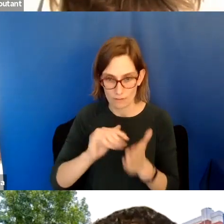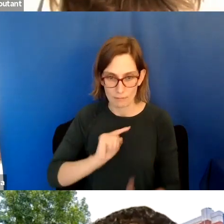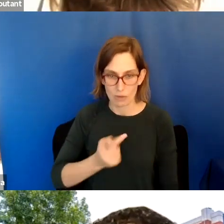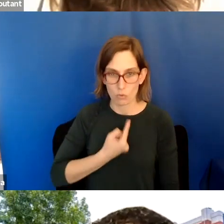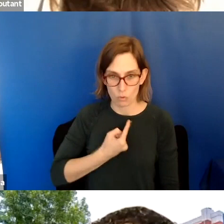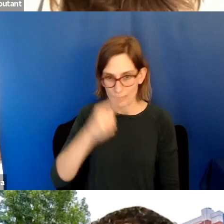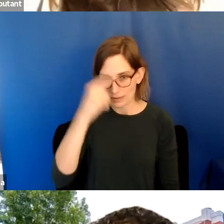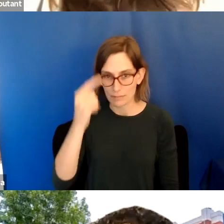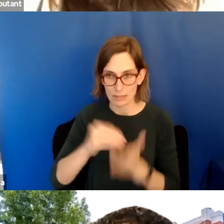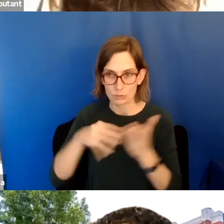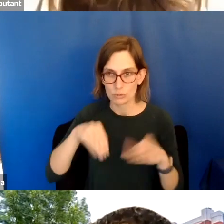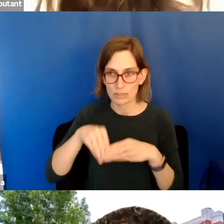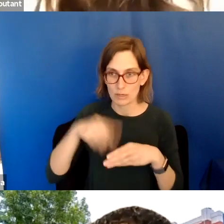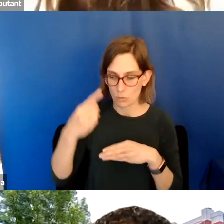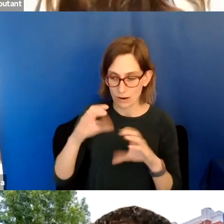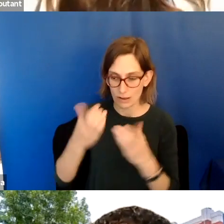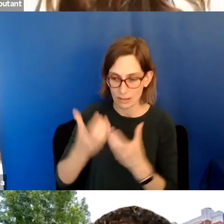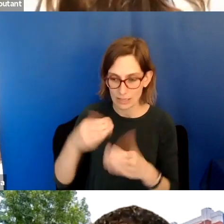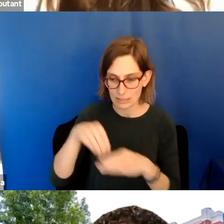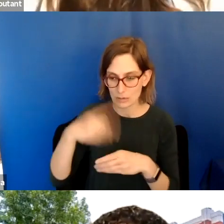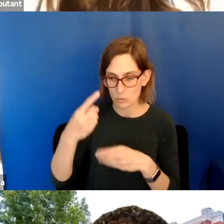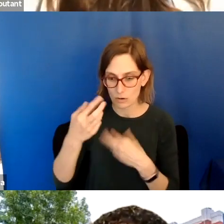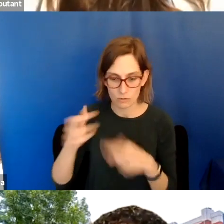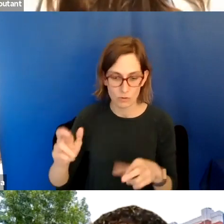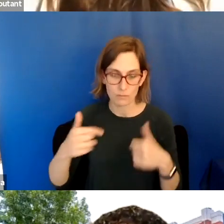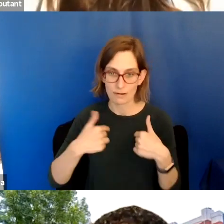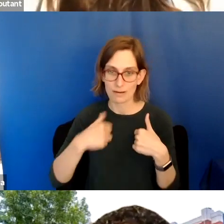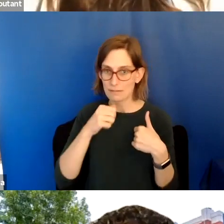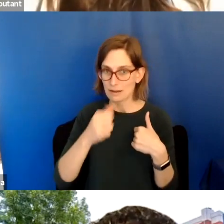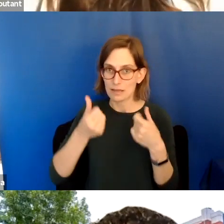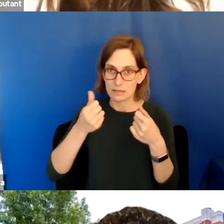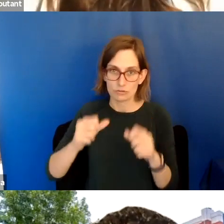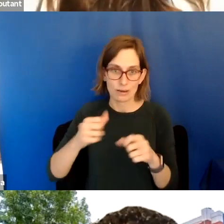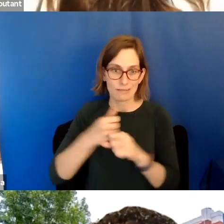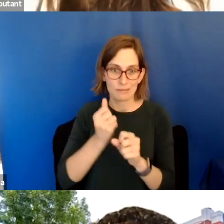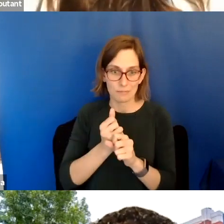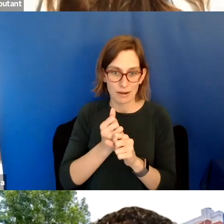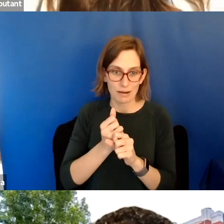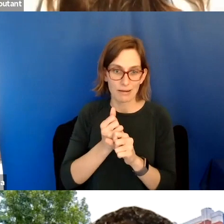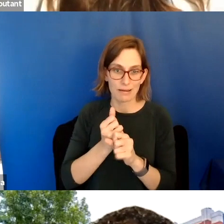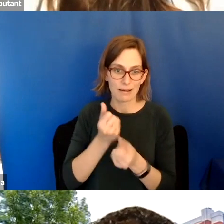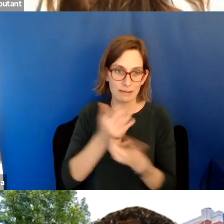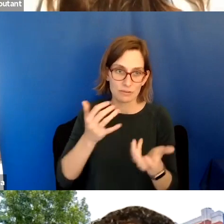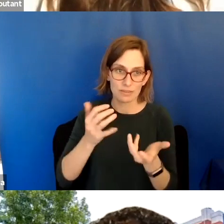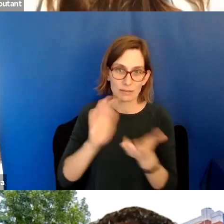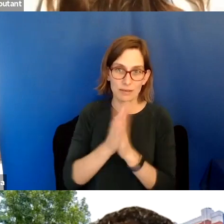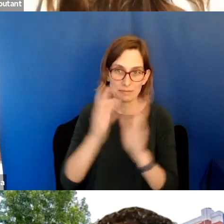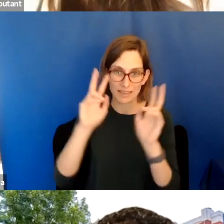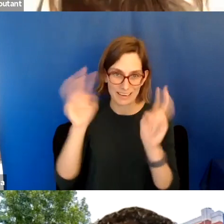the room. I am not one that tries to make every class an issue into a Black debate type of